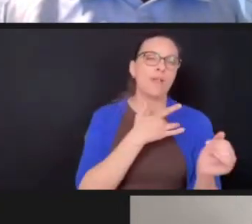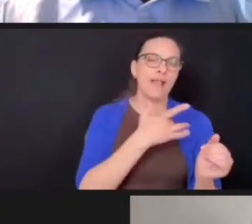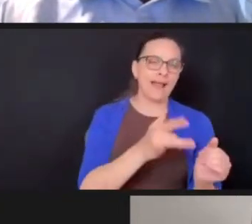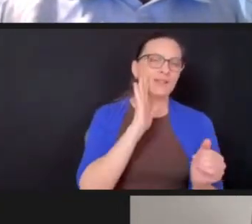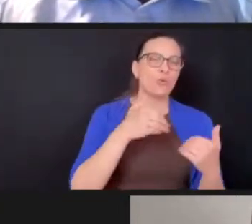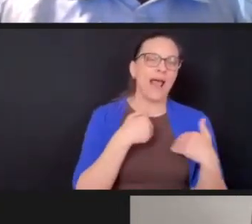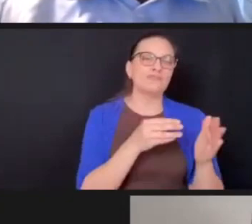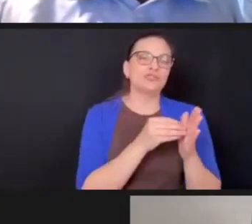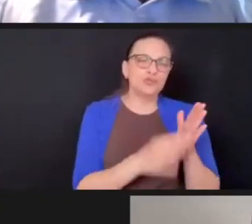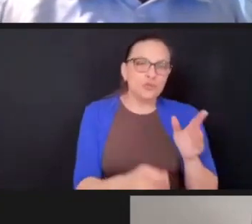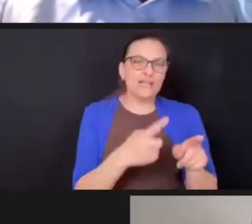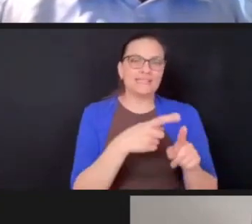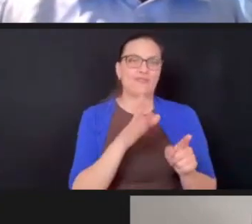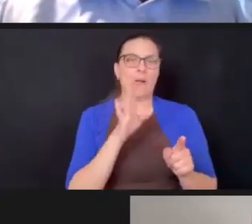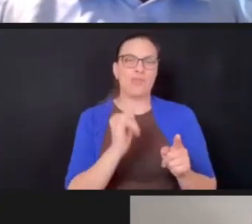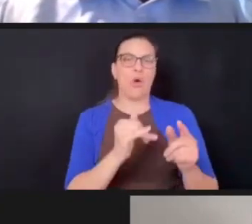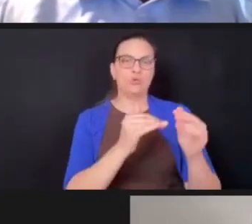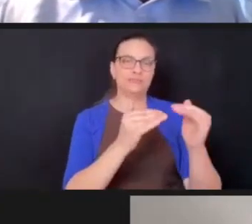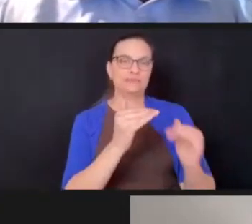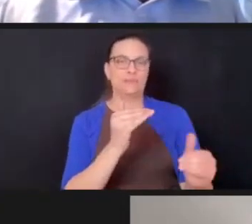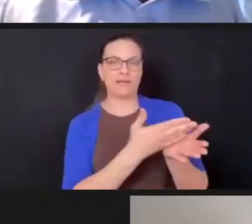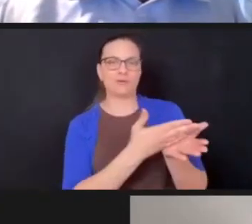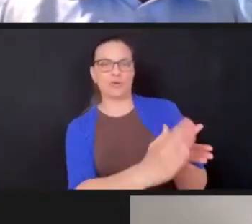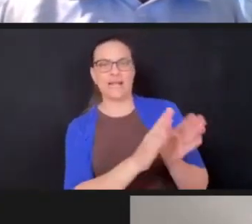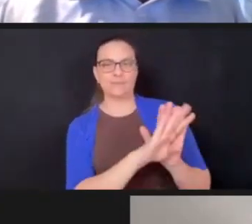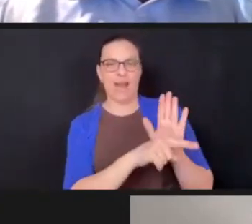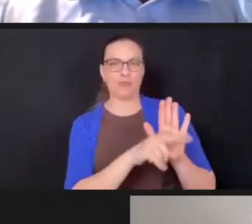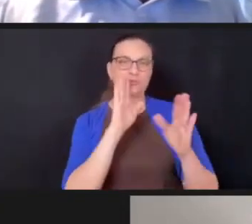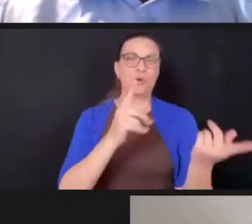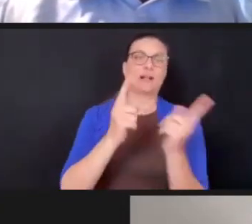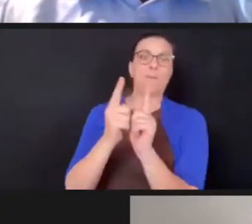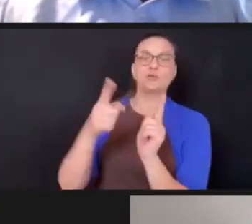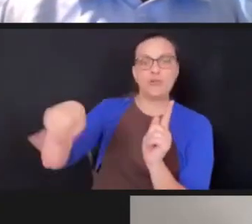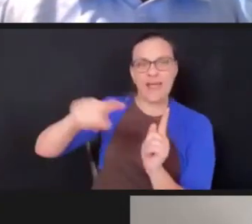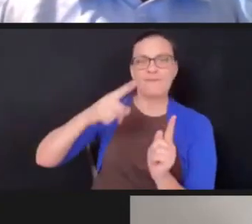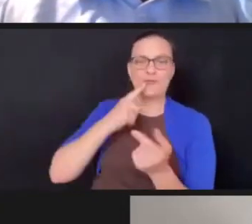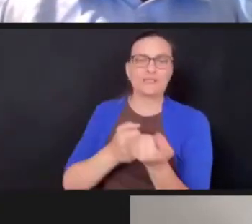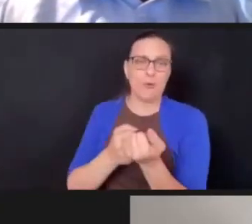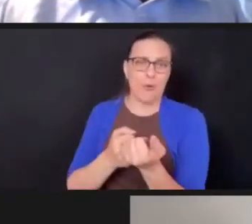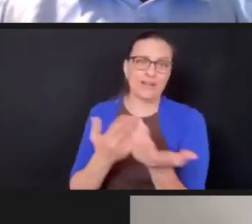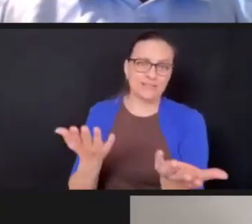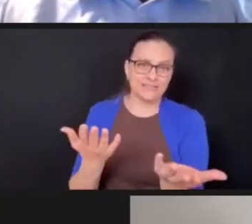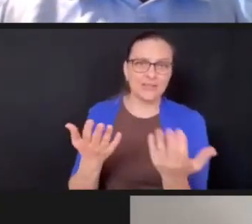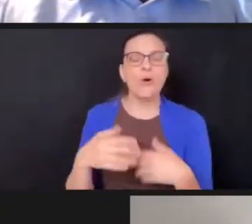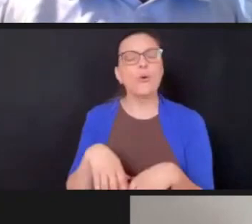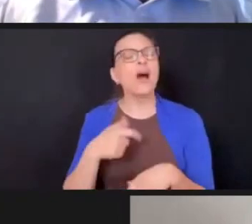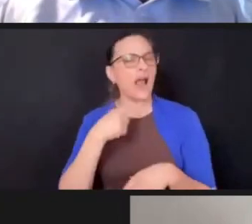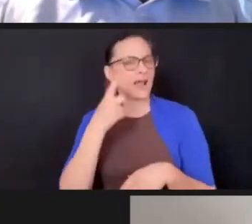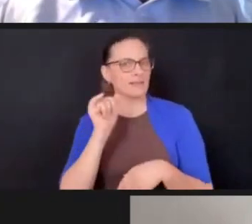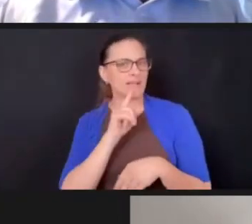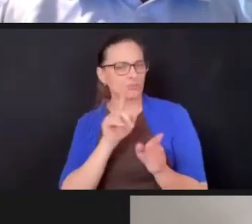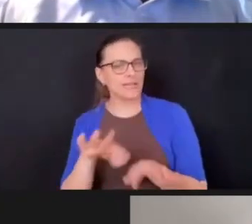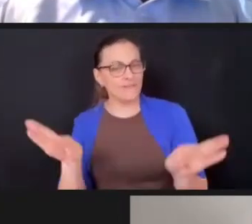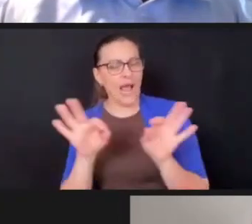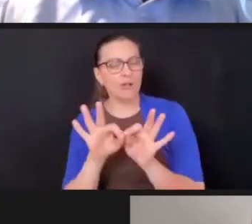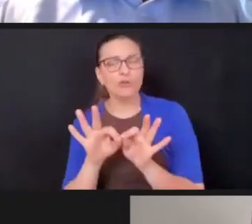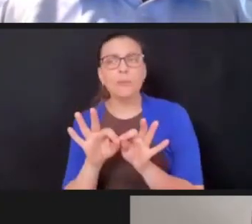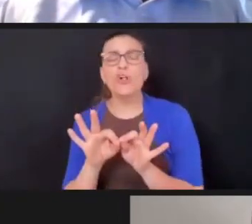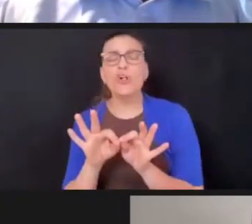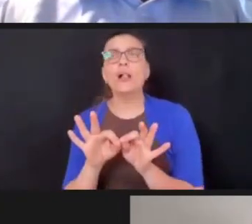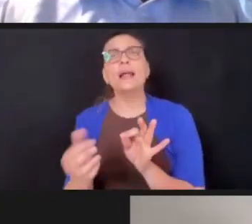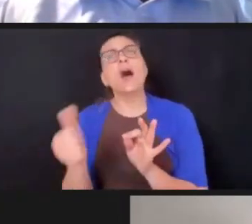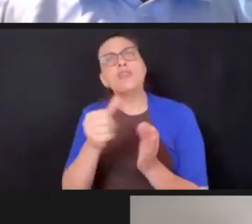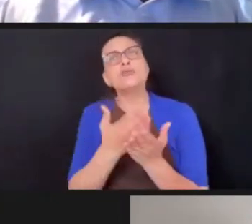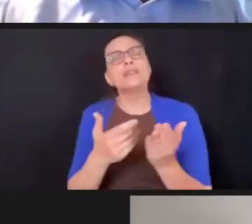So I think that that's really valuable. The other thing I was going to say, both for faculty and